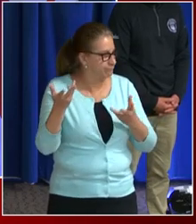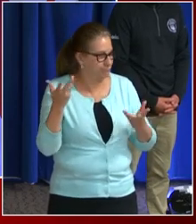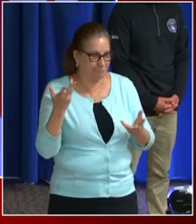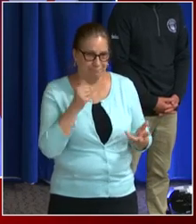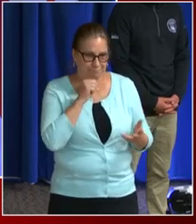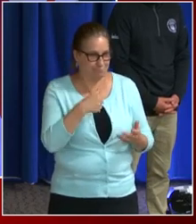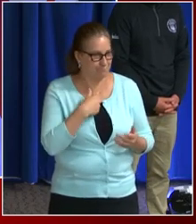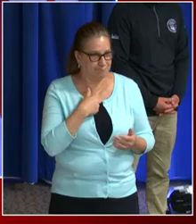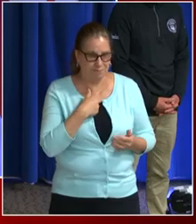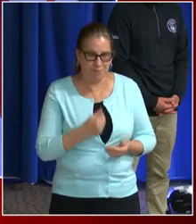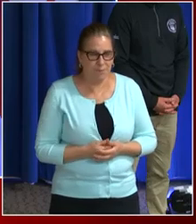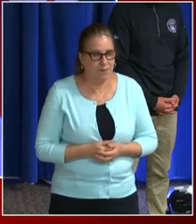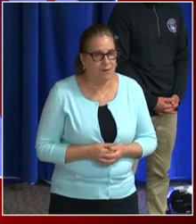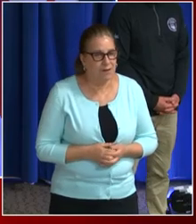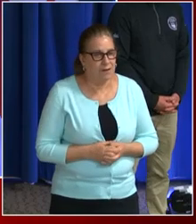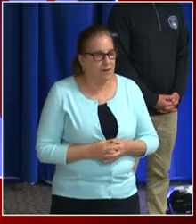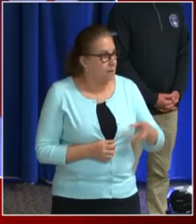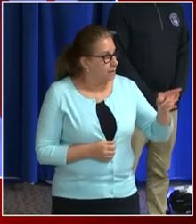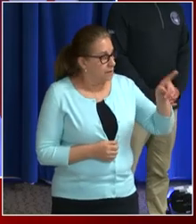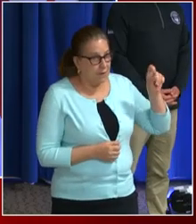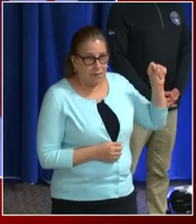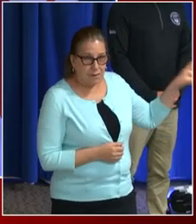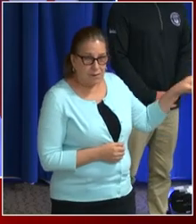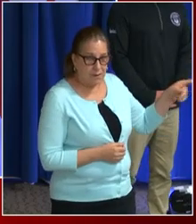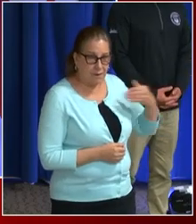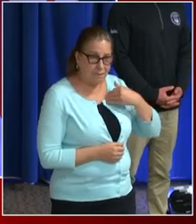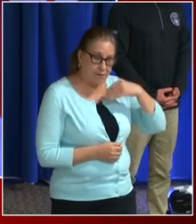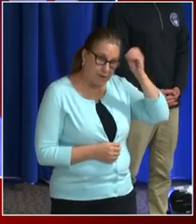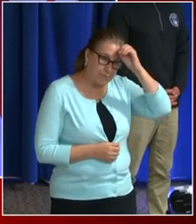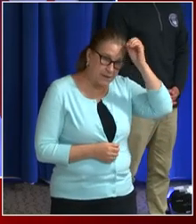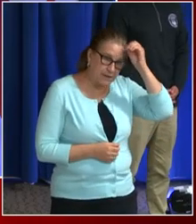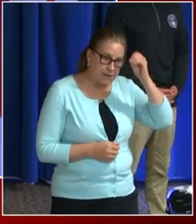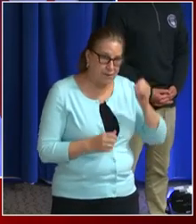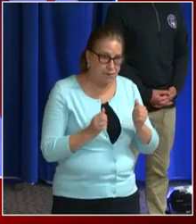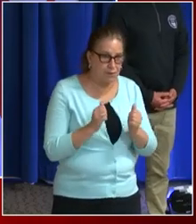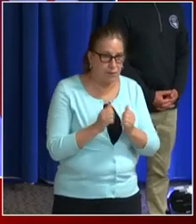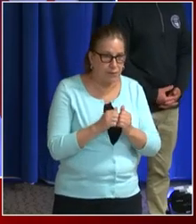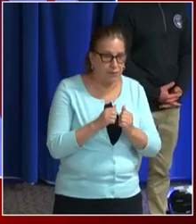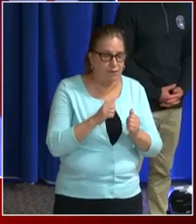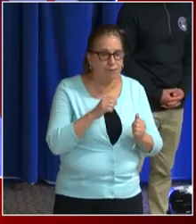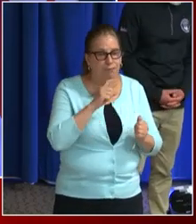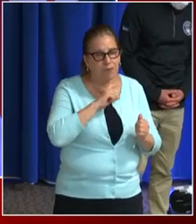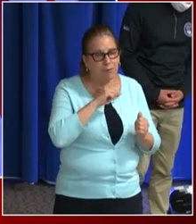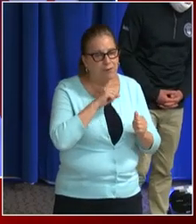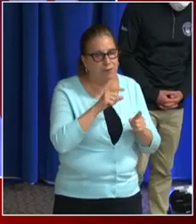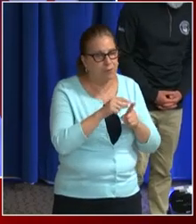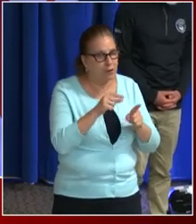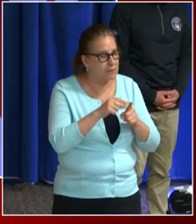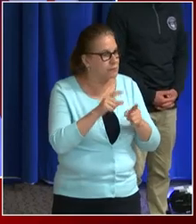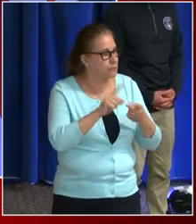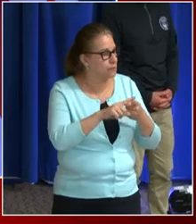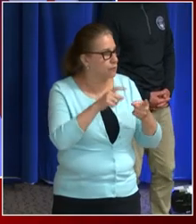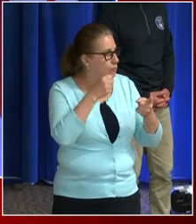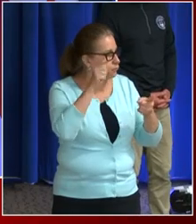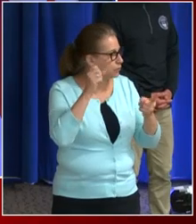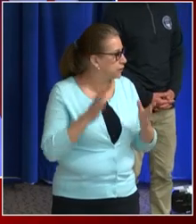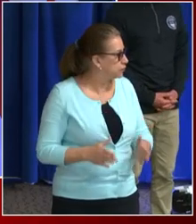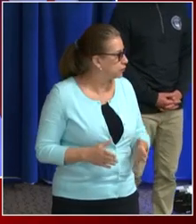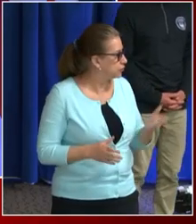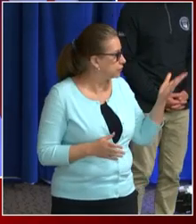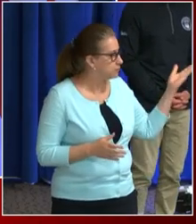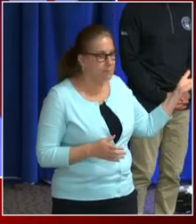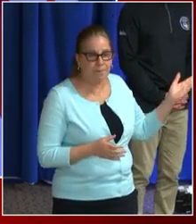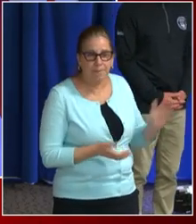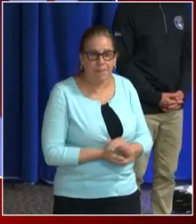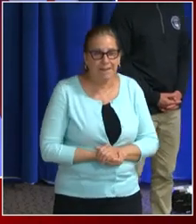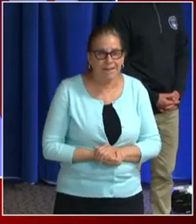opinion on the fact that those munitions were deployed against protesters? I don't know the circumstances, so as I gather more detail,